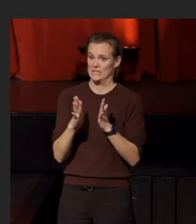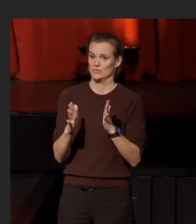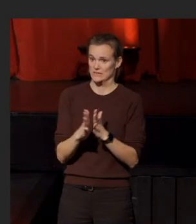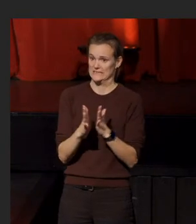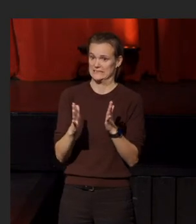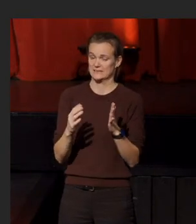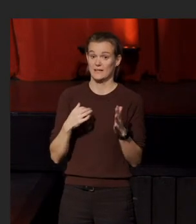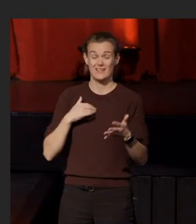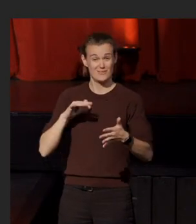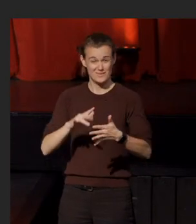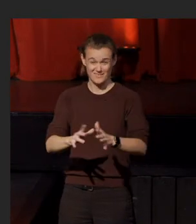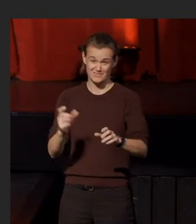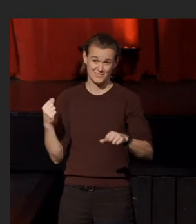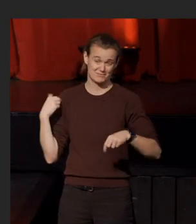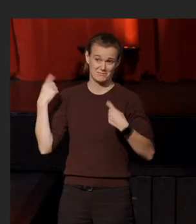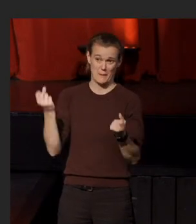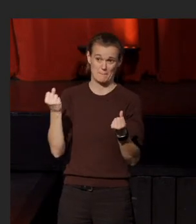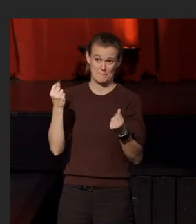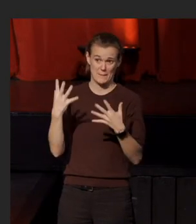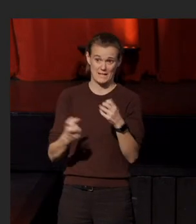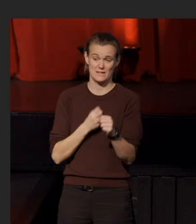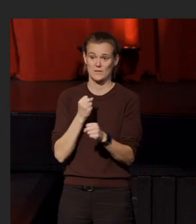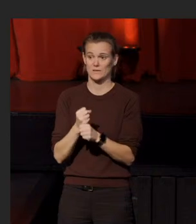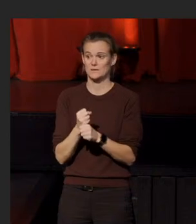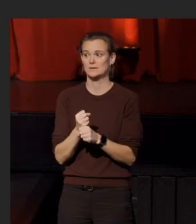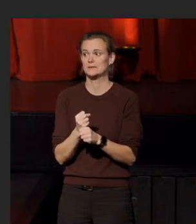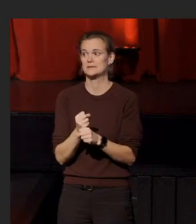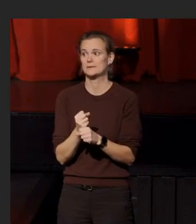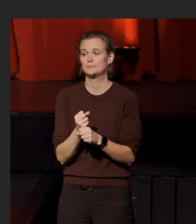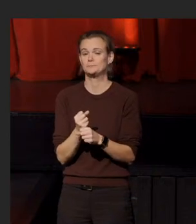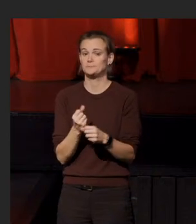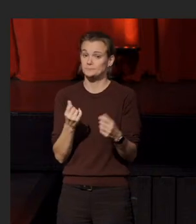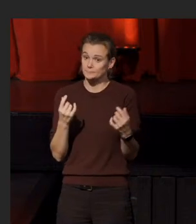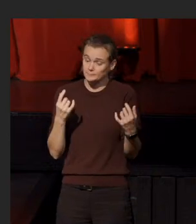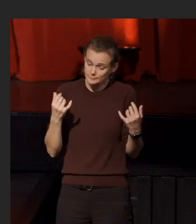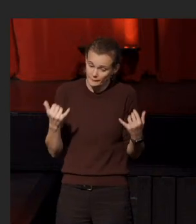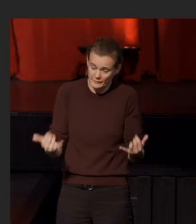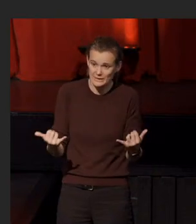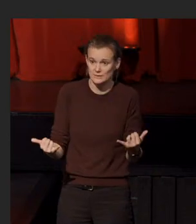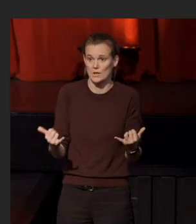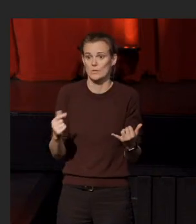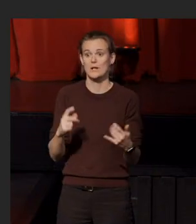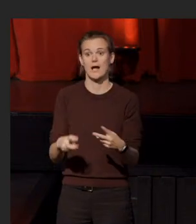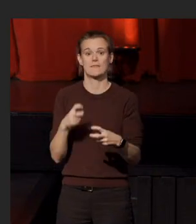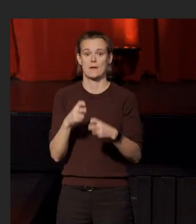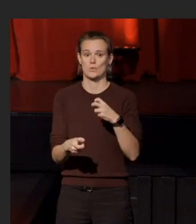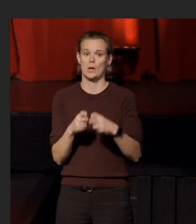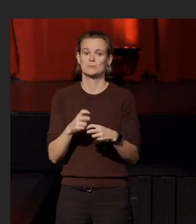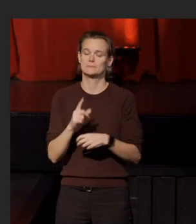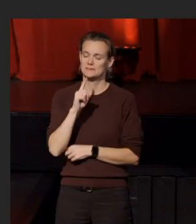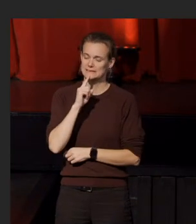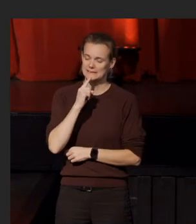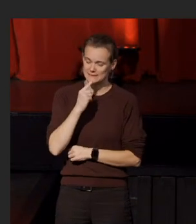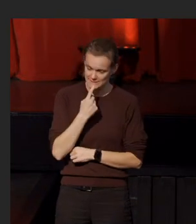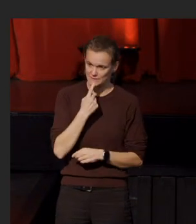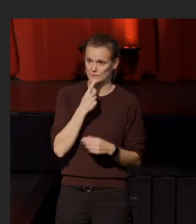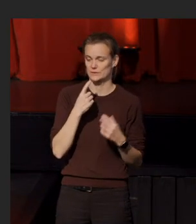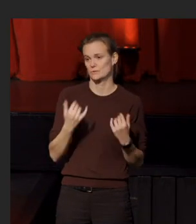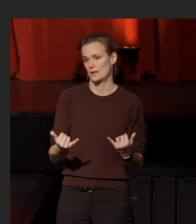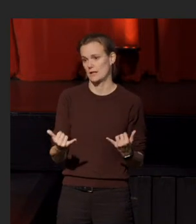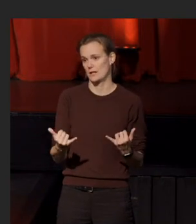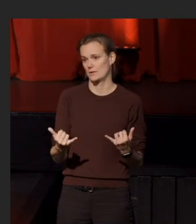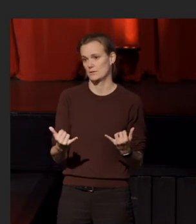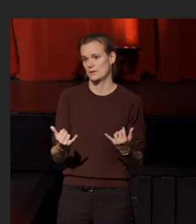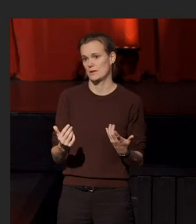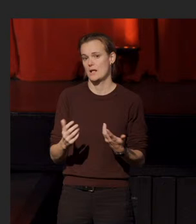I can tell you this is, for me, the most acute problem around this conversation that we're having today.